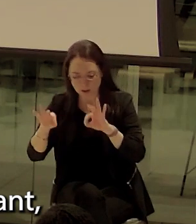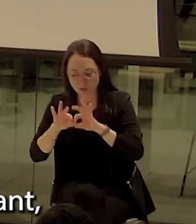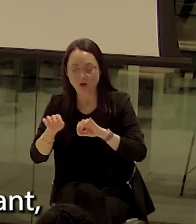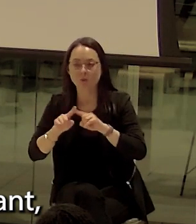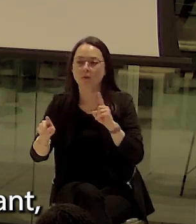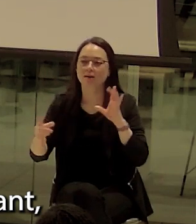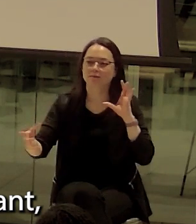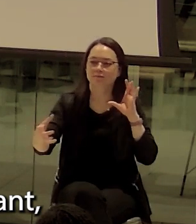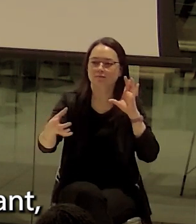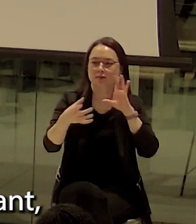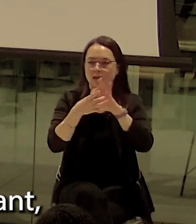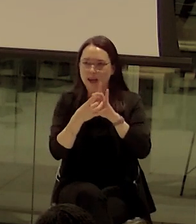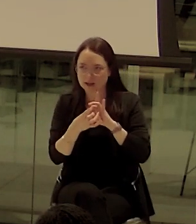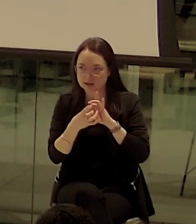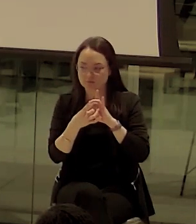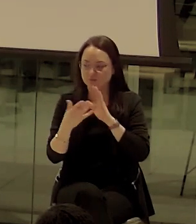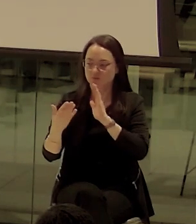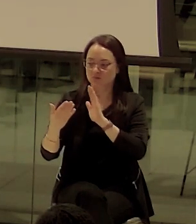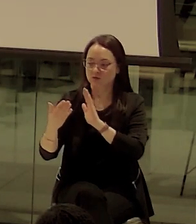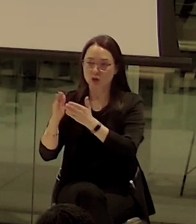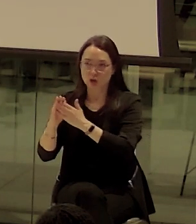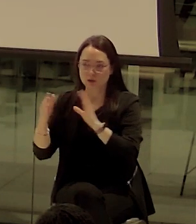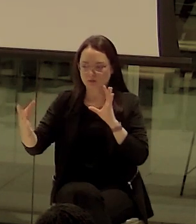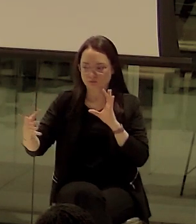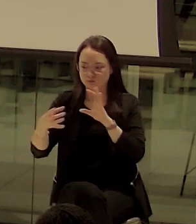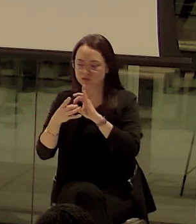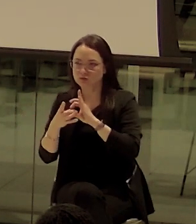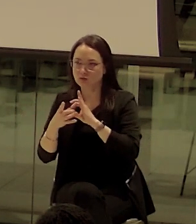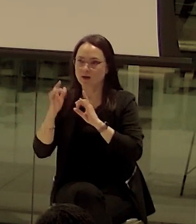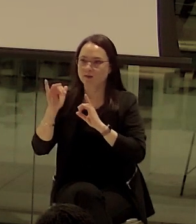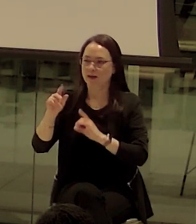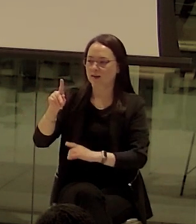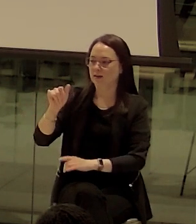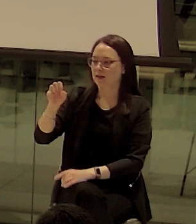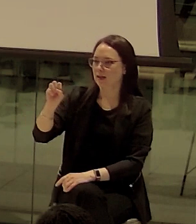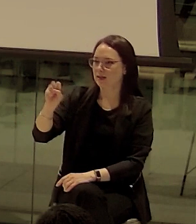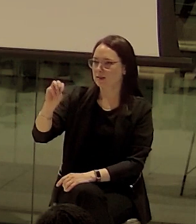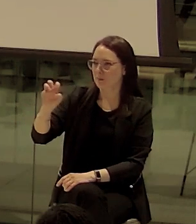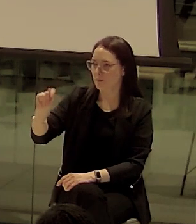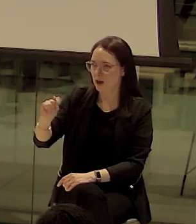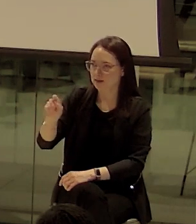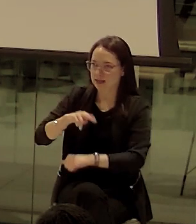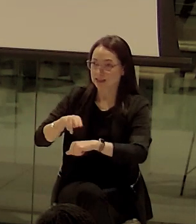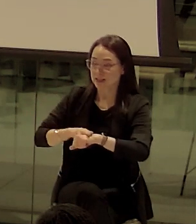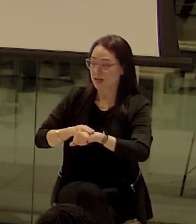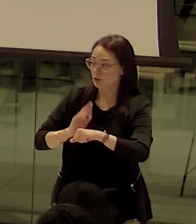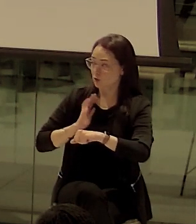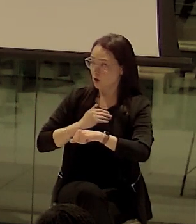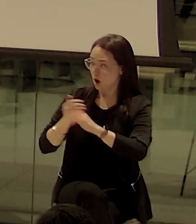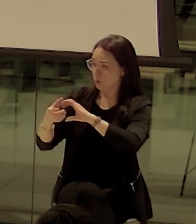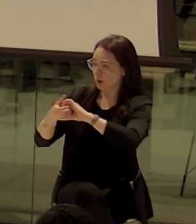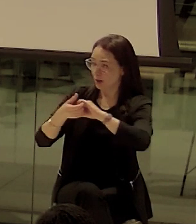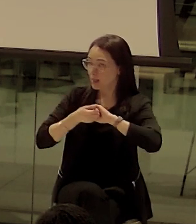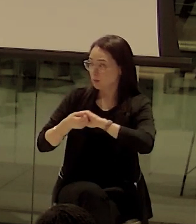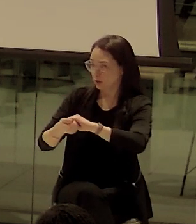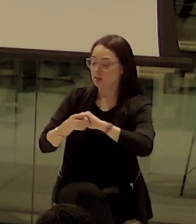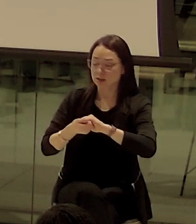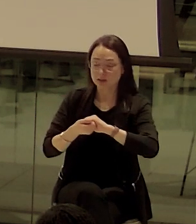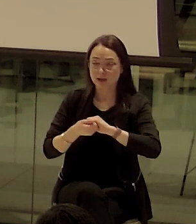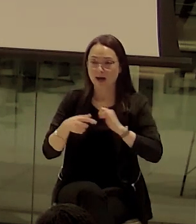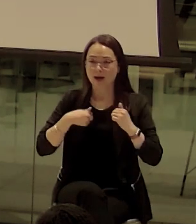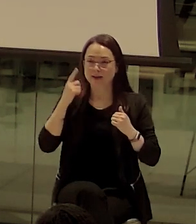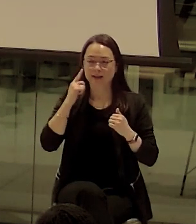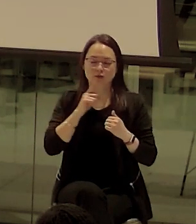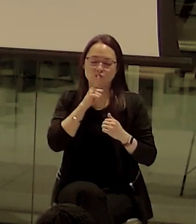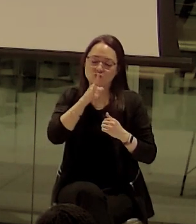the connections and the community, the sort of kismet nature maybe of our collaboration, I think is